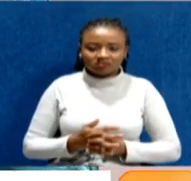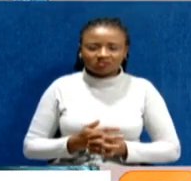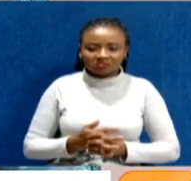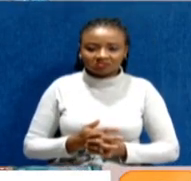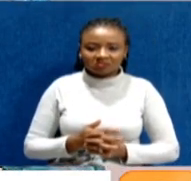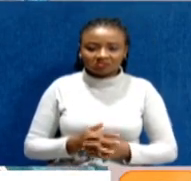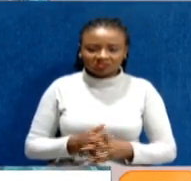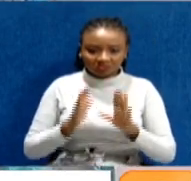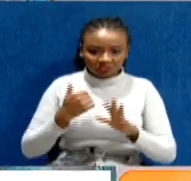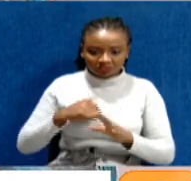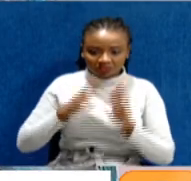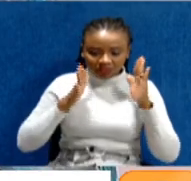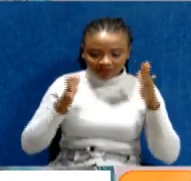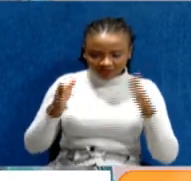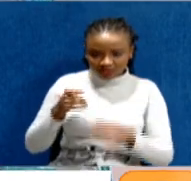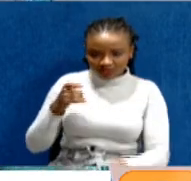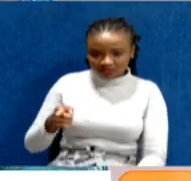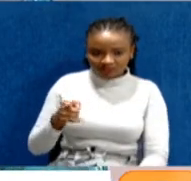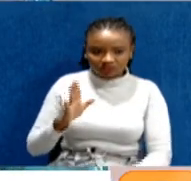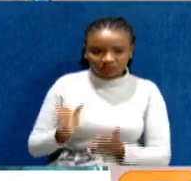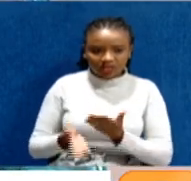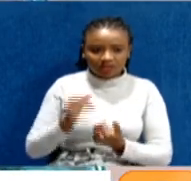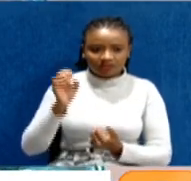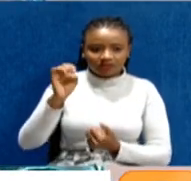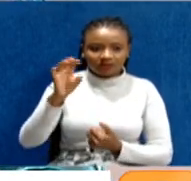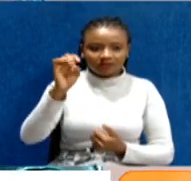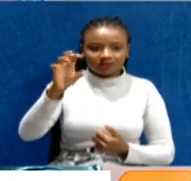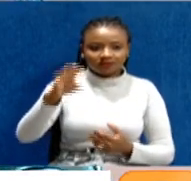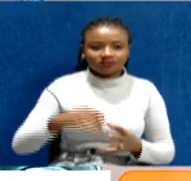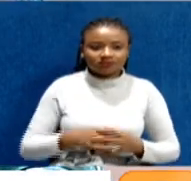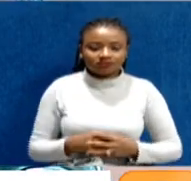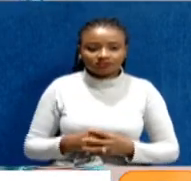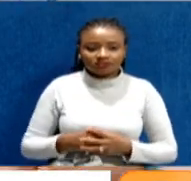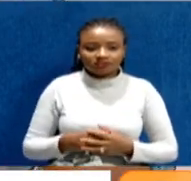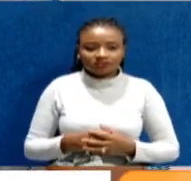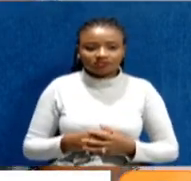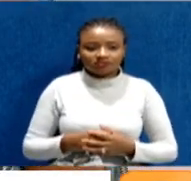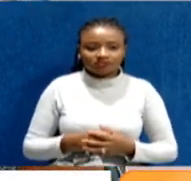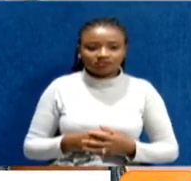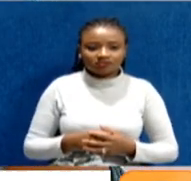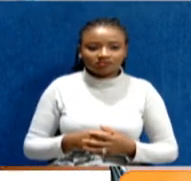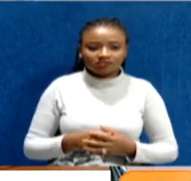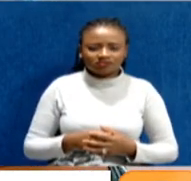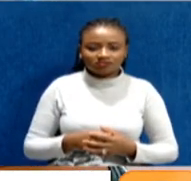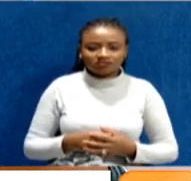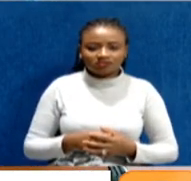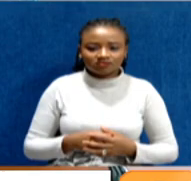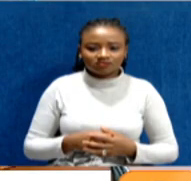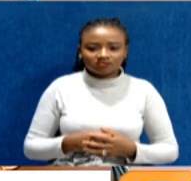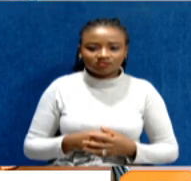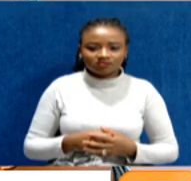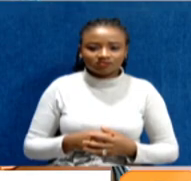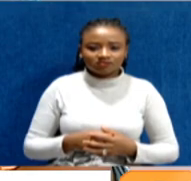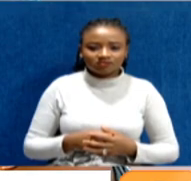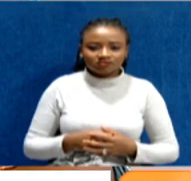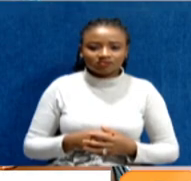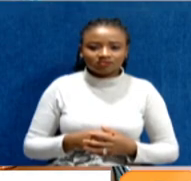need to build because that's the future. Okay. And it's because it's not exposed so much yeah.